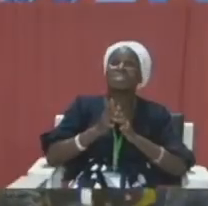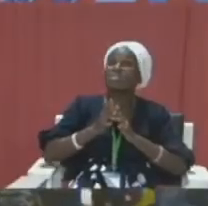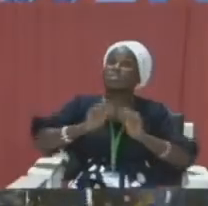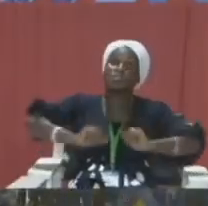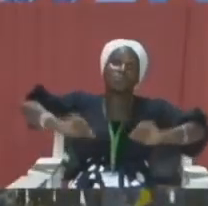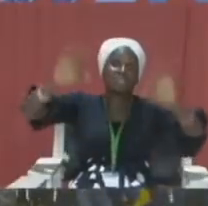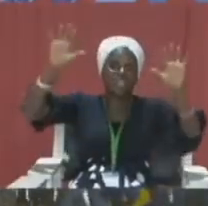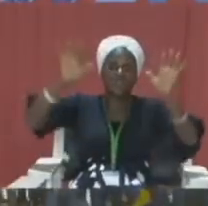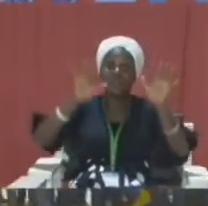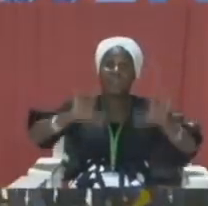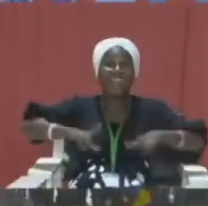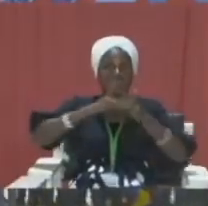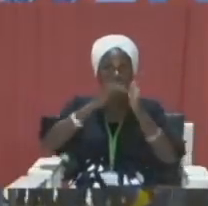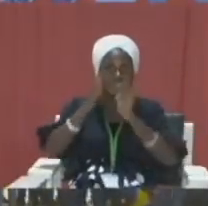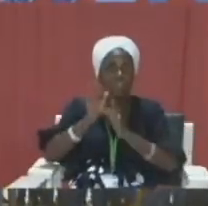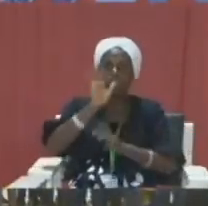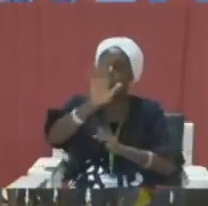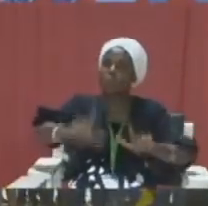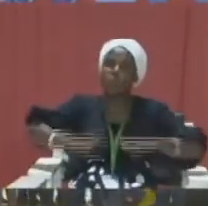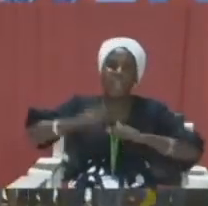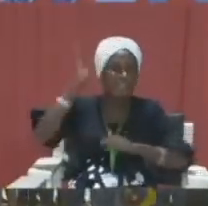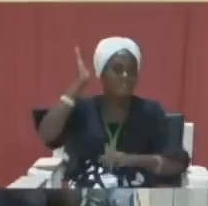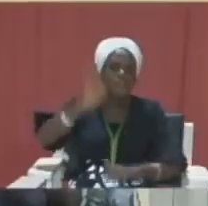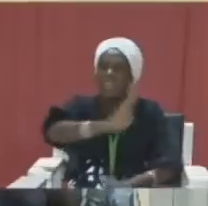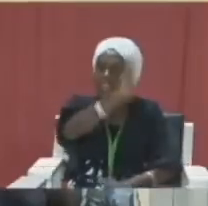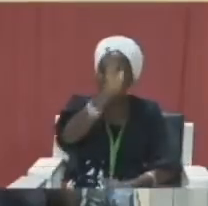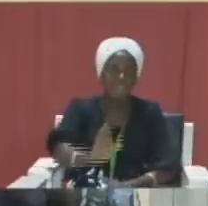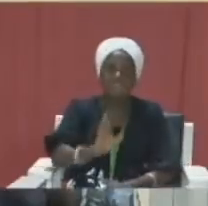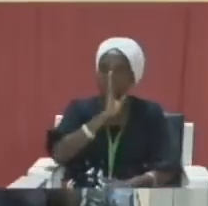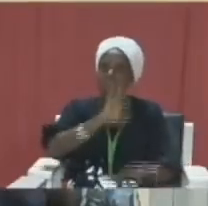again. Your life will never remain the same again.